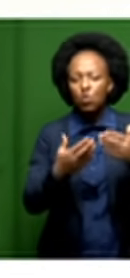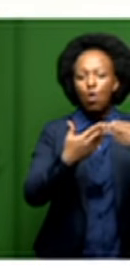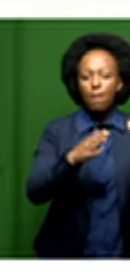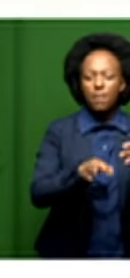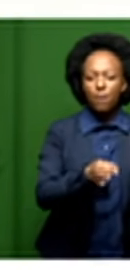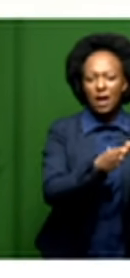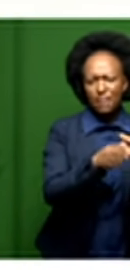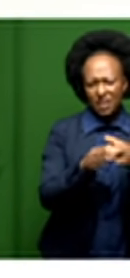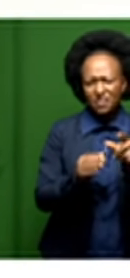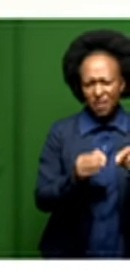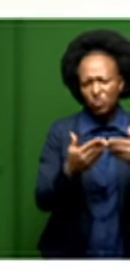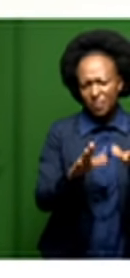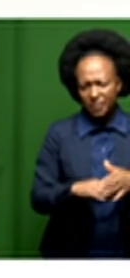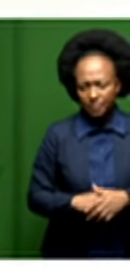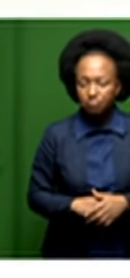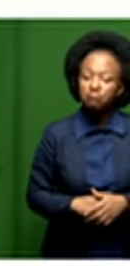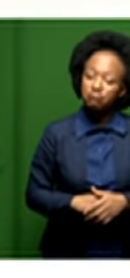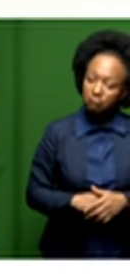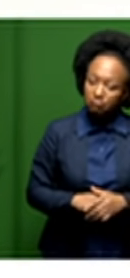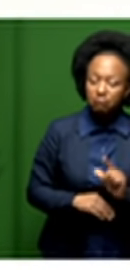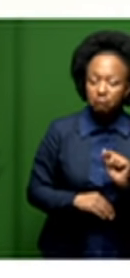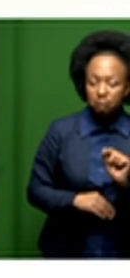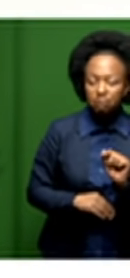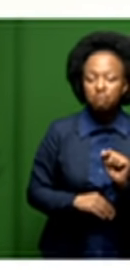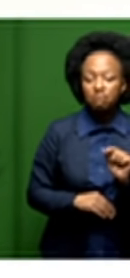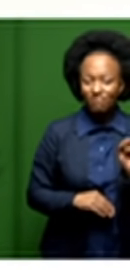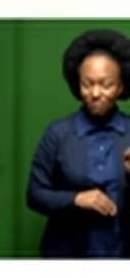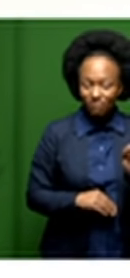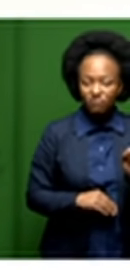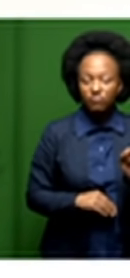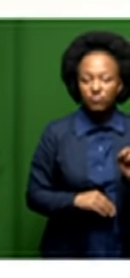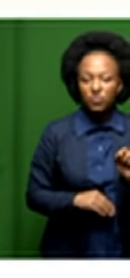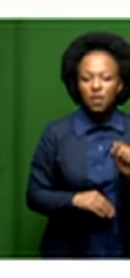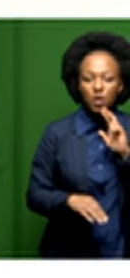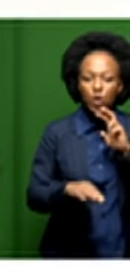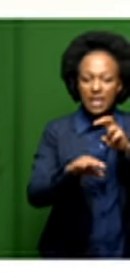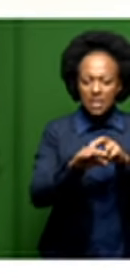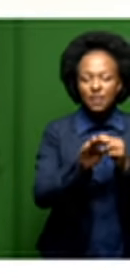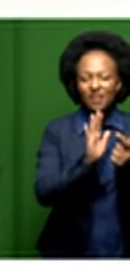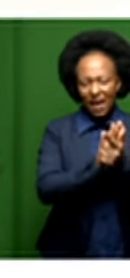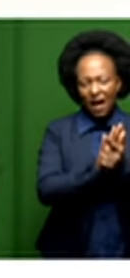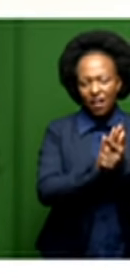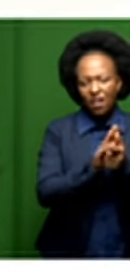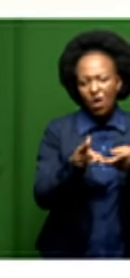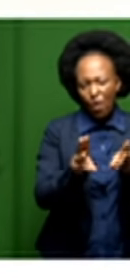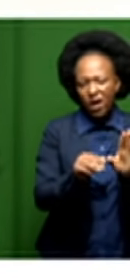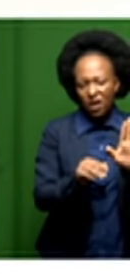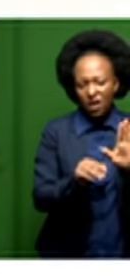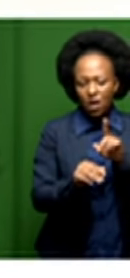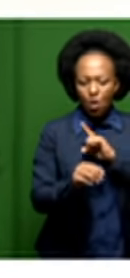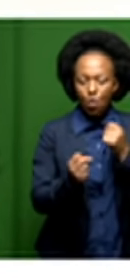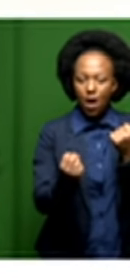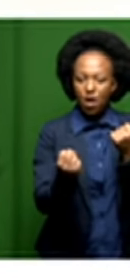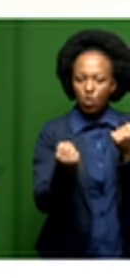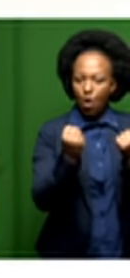with political parties. And that indeed will still require the legal part of it, because the court